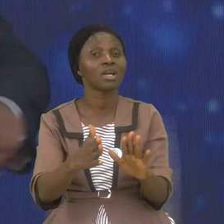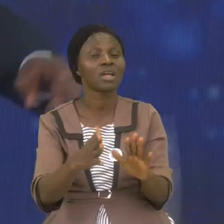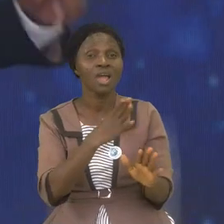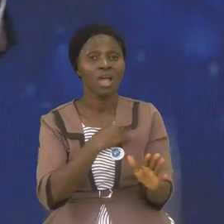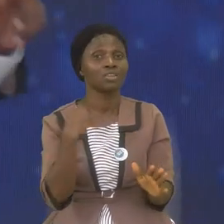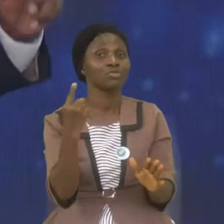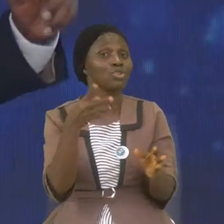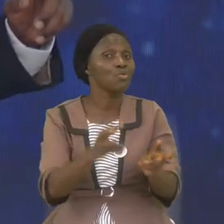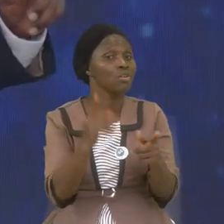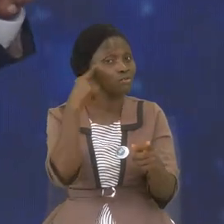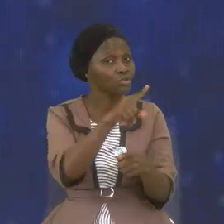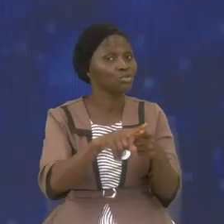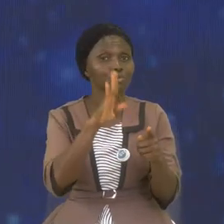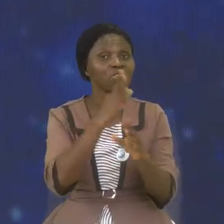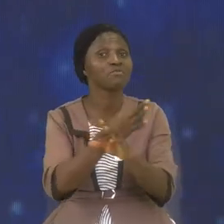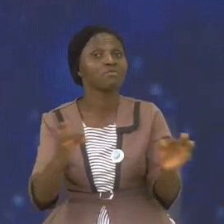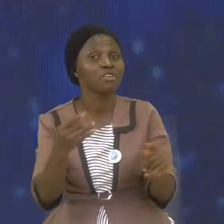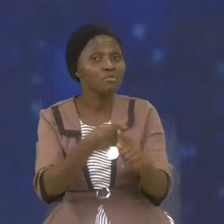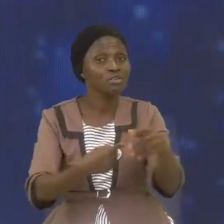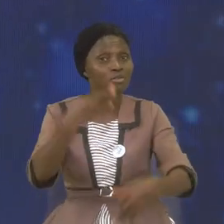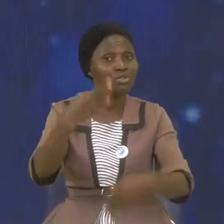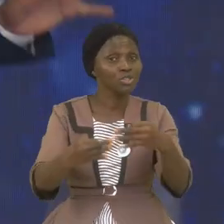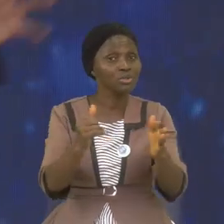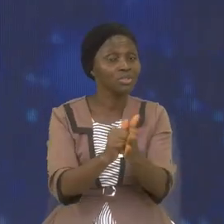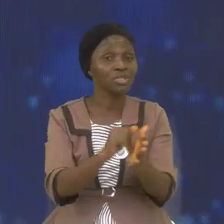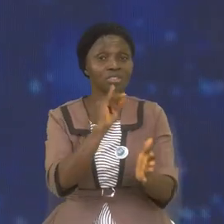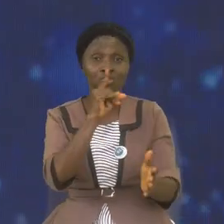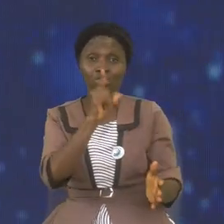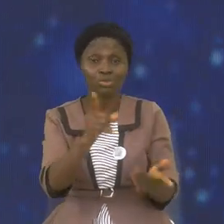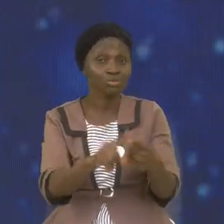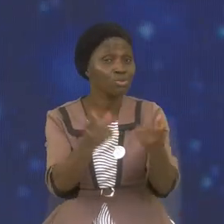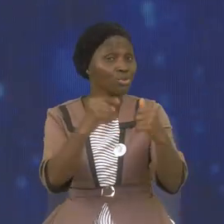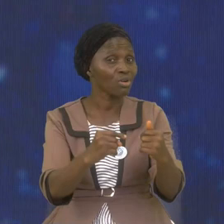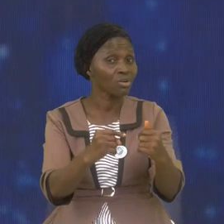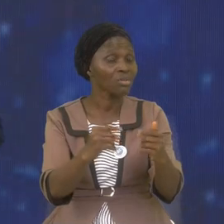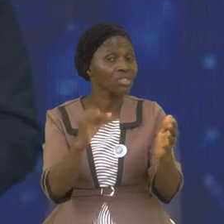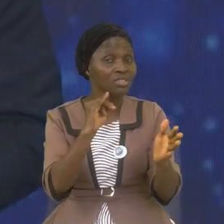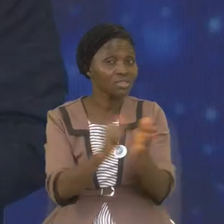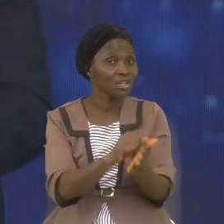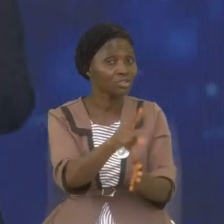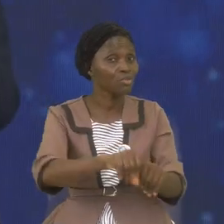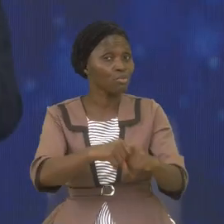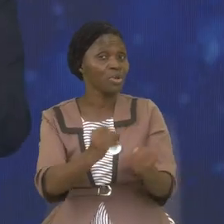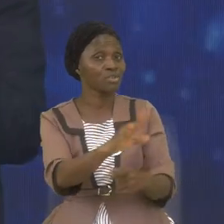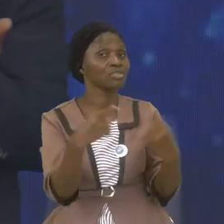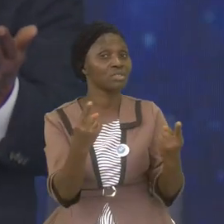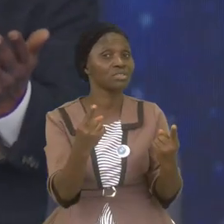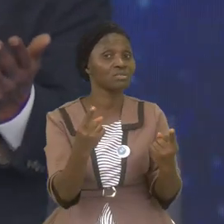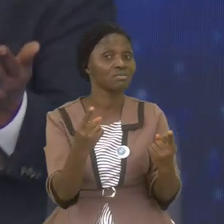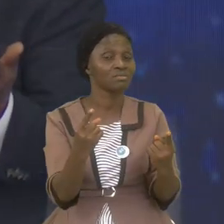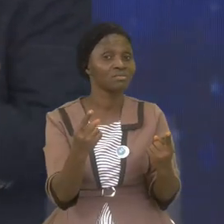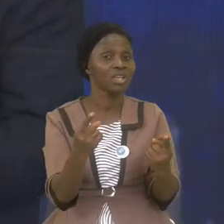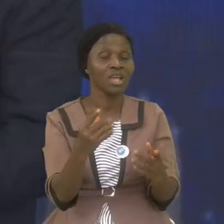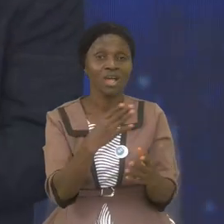free from the judgment that is sure to come. Break off thy sins by righteousness,